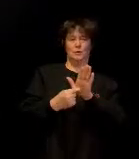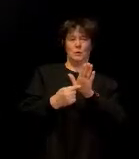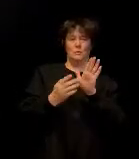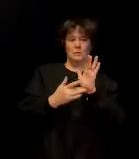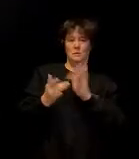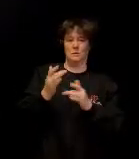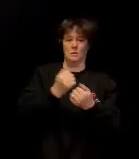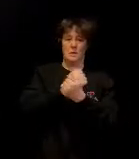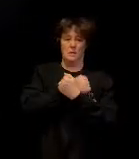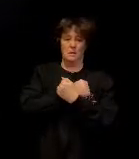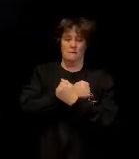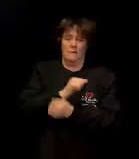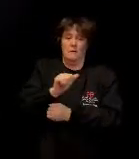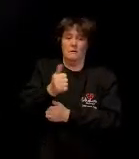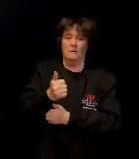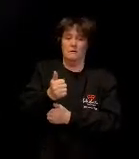Jesus.